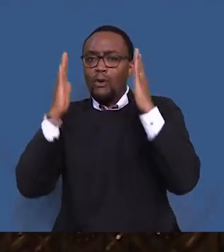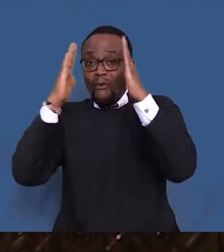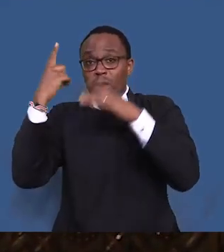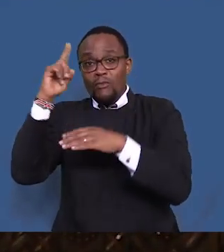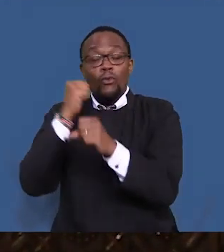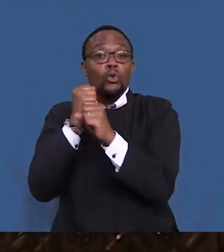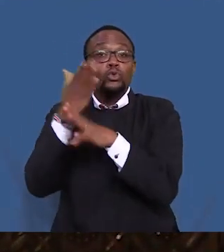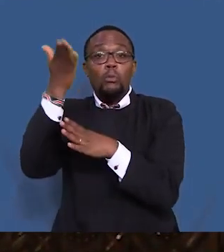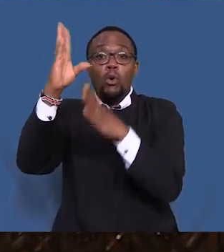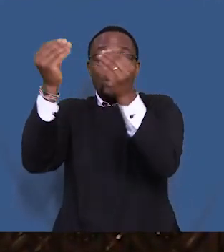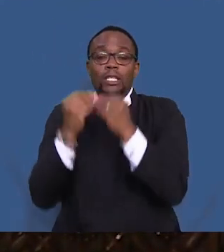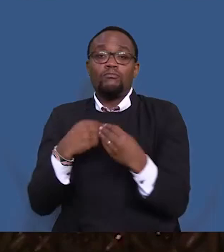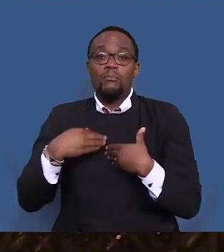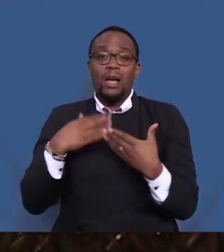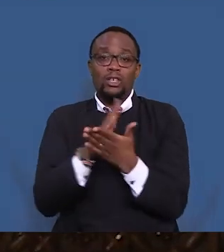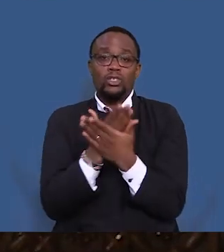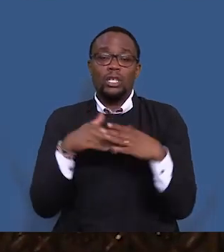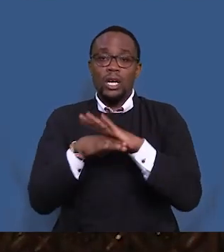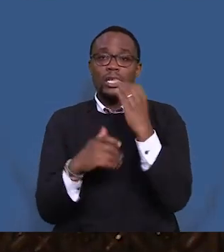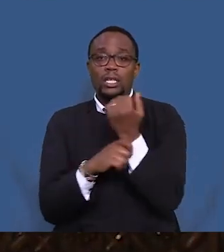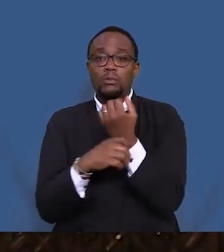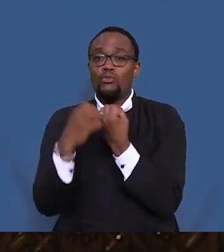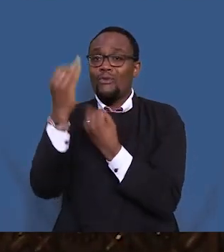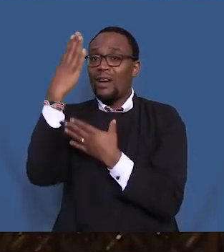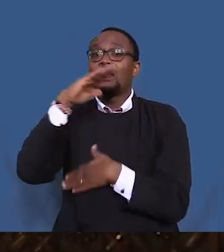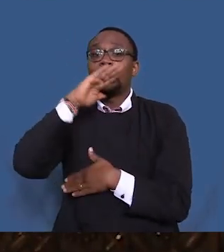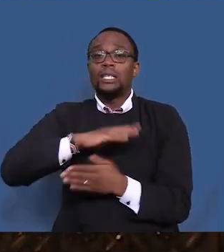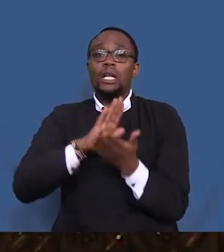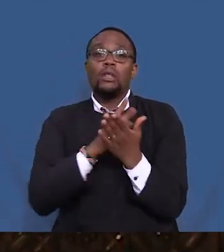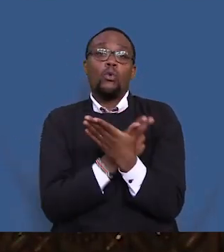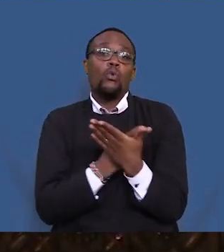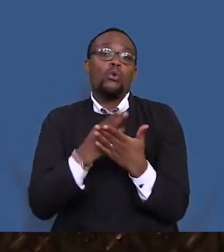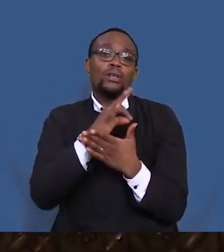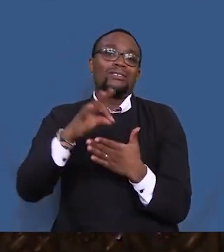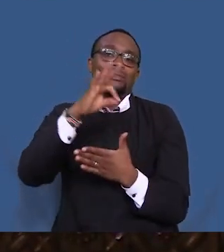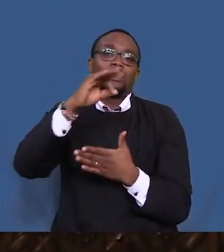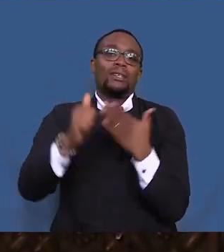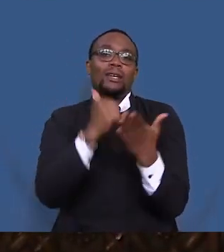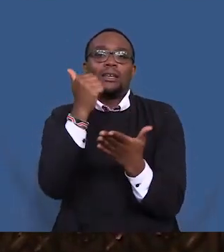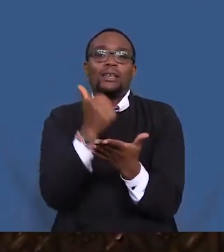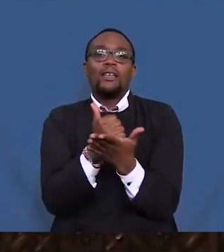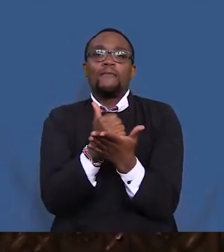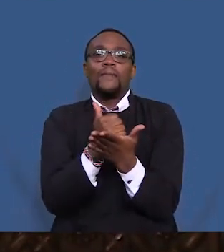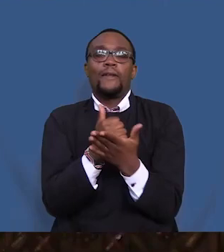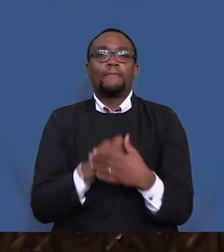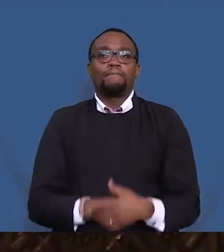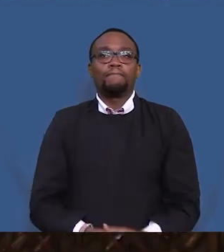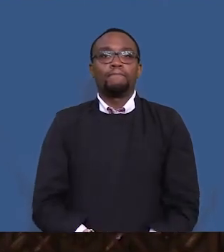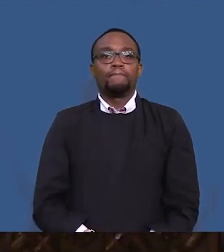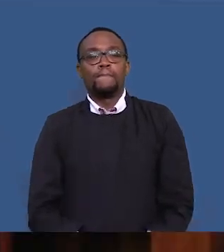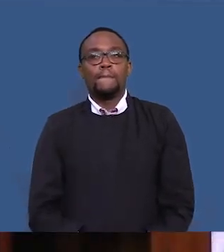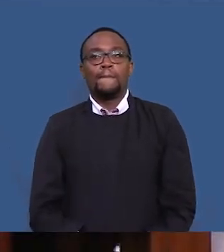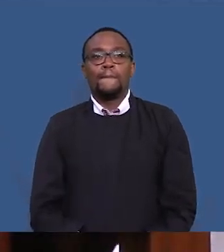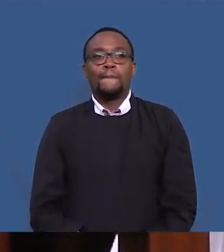to the cause of Christ. I share that in the name of the Father and of the Son and of the Holy Spirit. Amen.